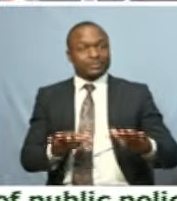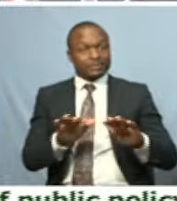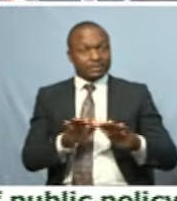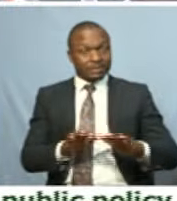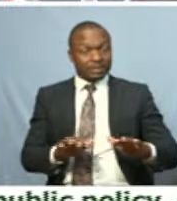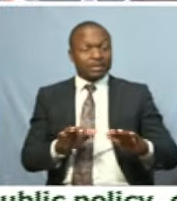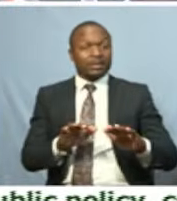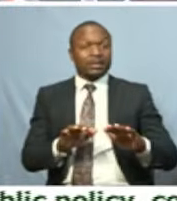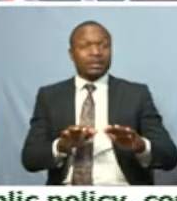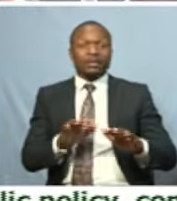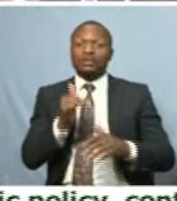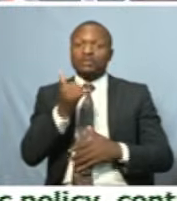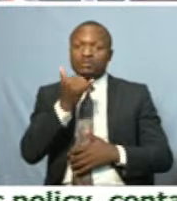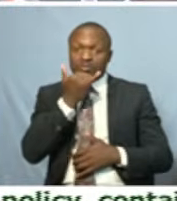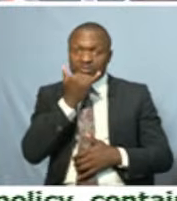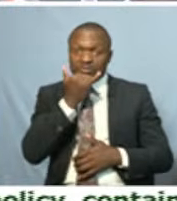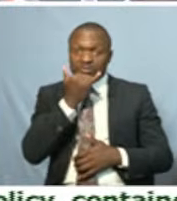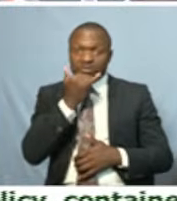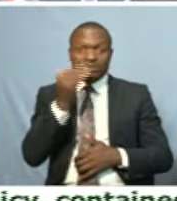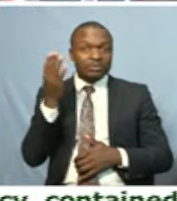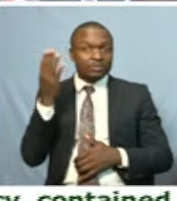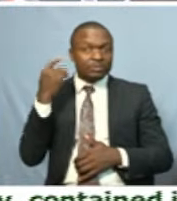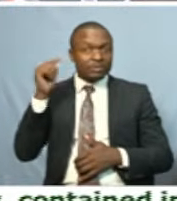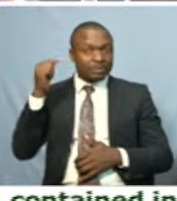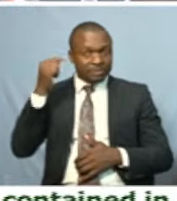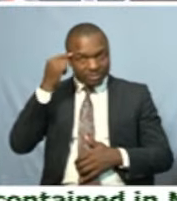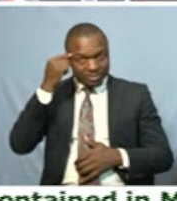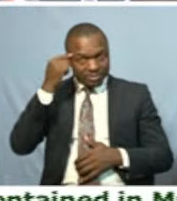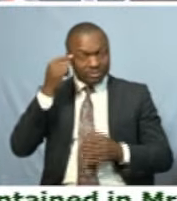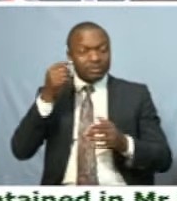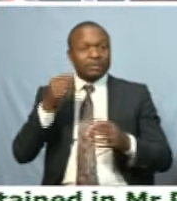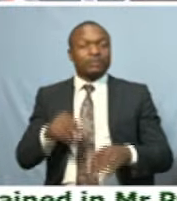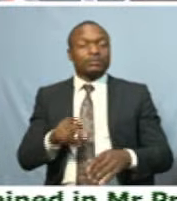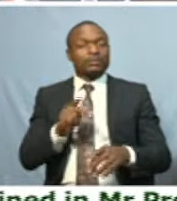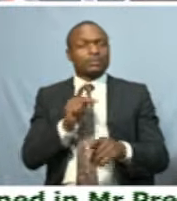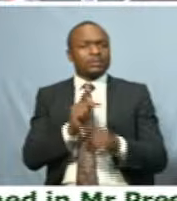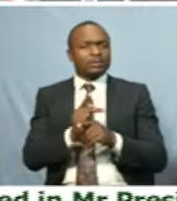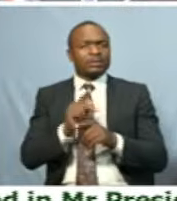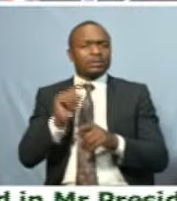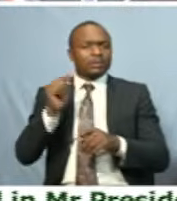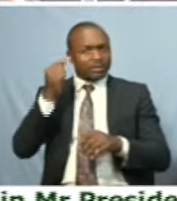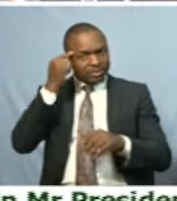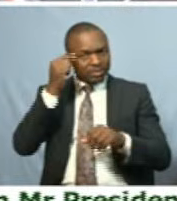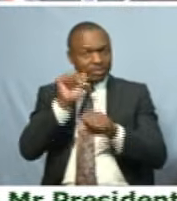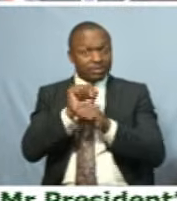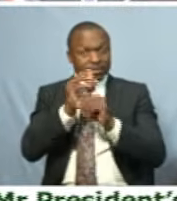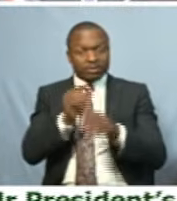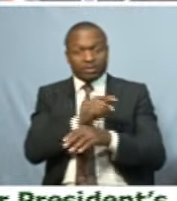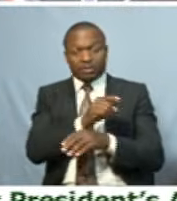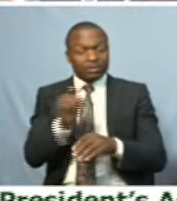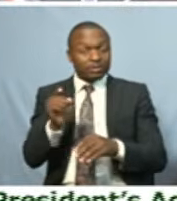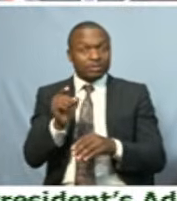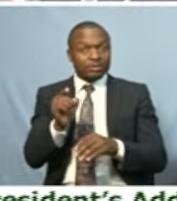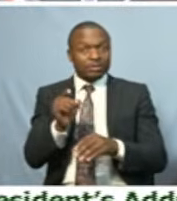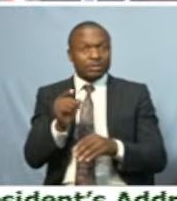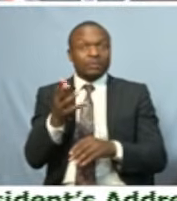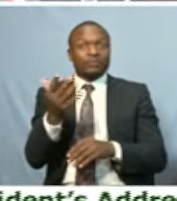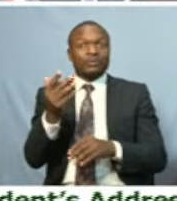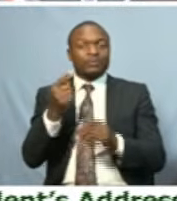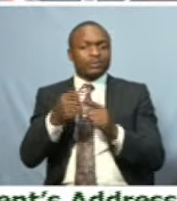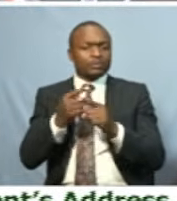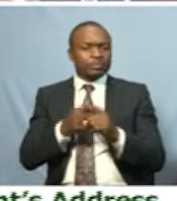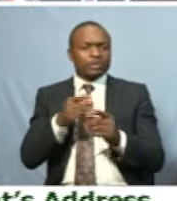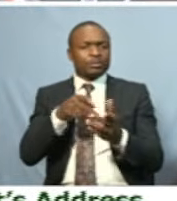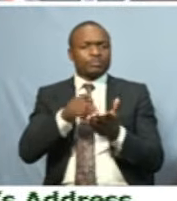Because it is also morally wrong for the previous government to keep civil servants, for instance, those council workers, 15 months without